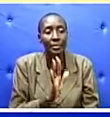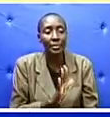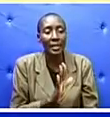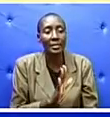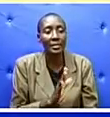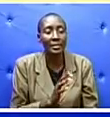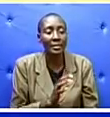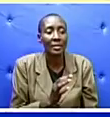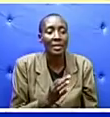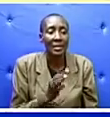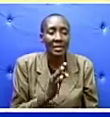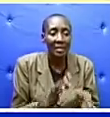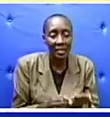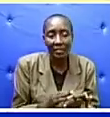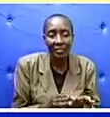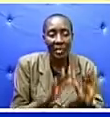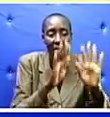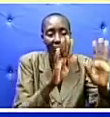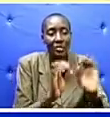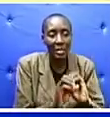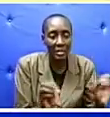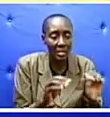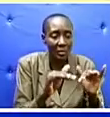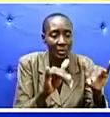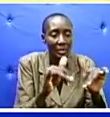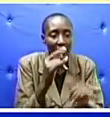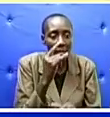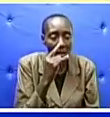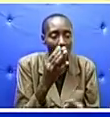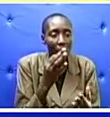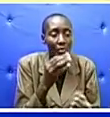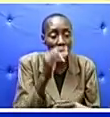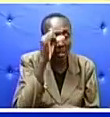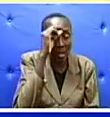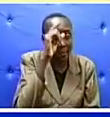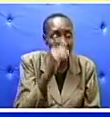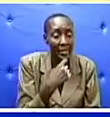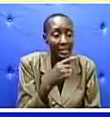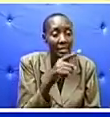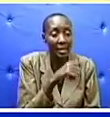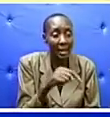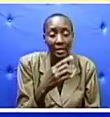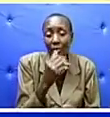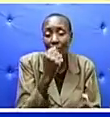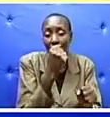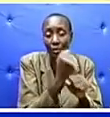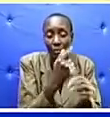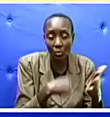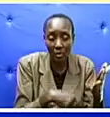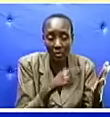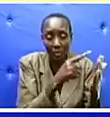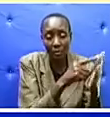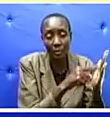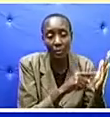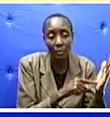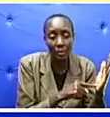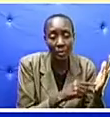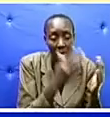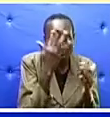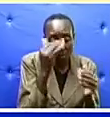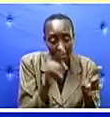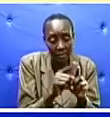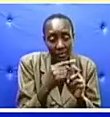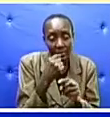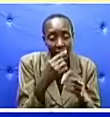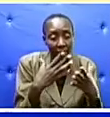you shouldn't go to this place. Mm-hmm. So the government needs to come out and tell us, like, this is what you guys should do. This is what, you know, because as you said, you see,